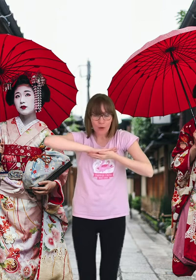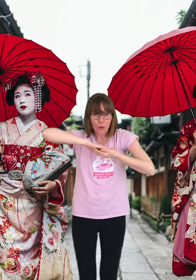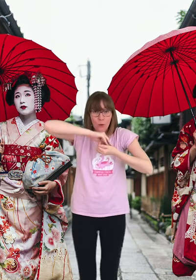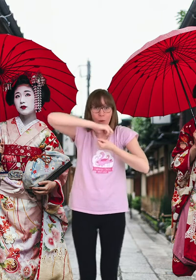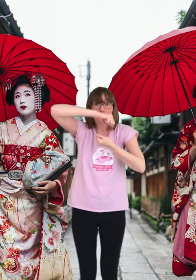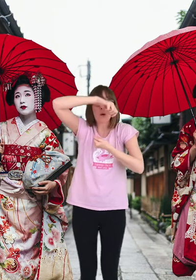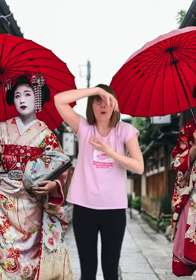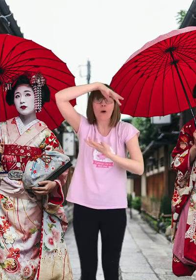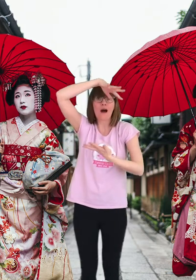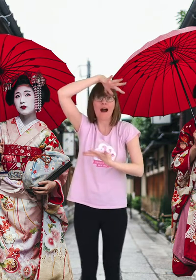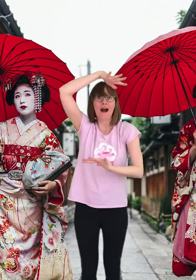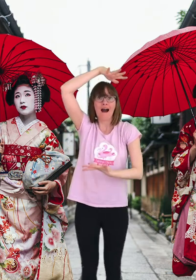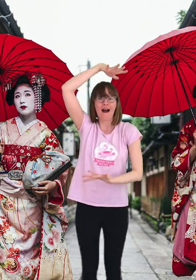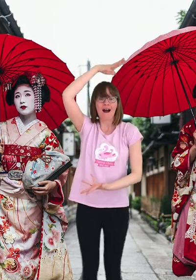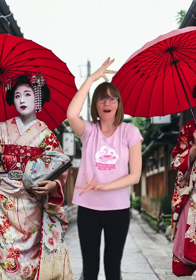Amazing.